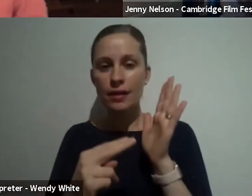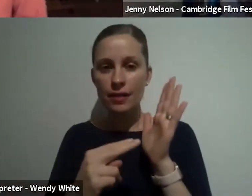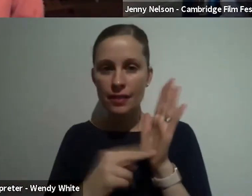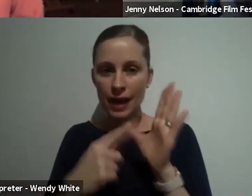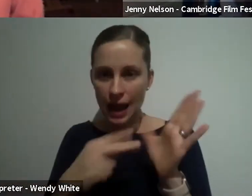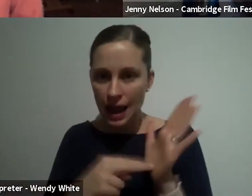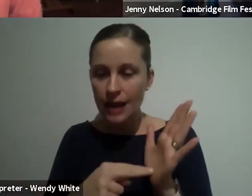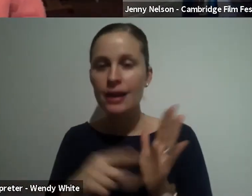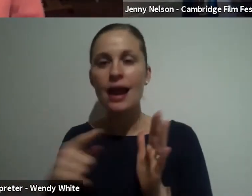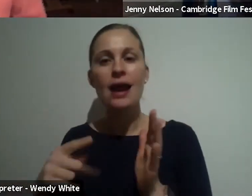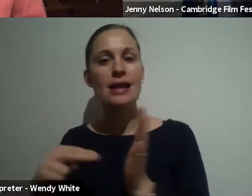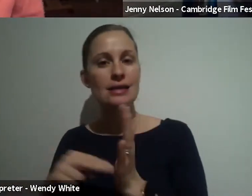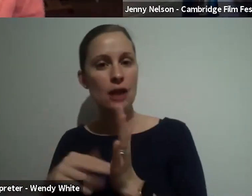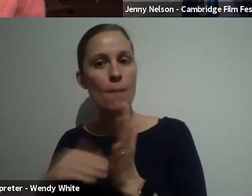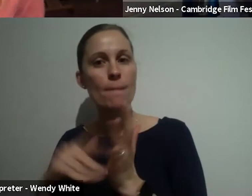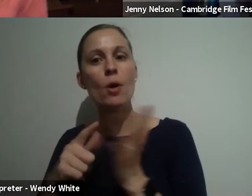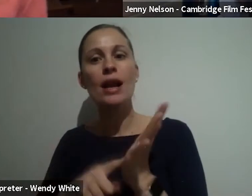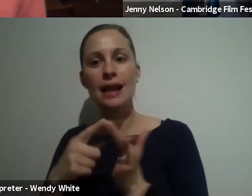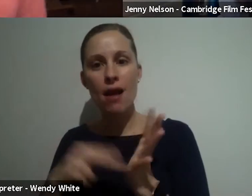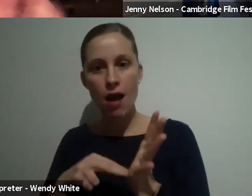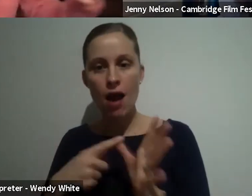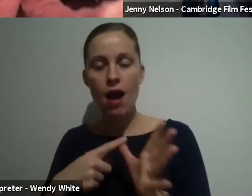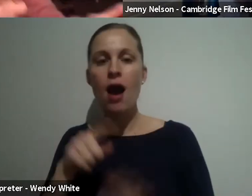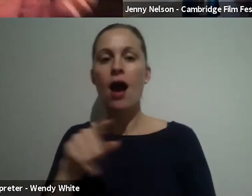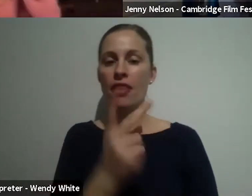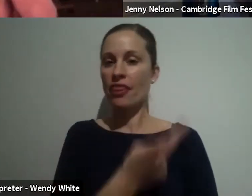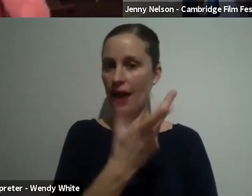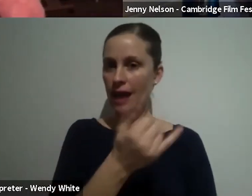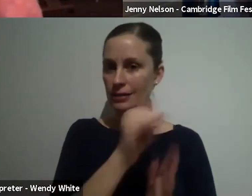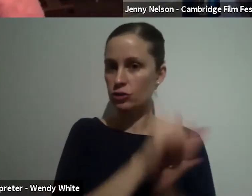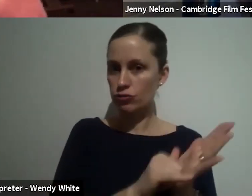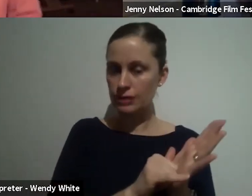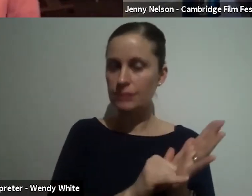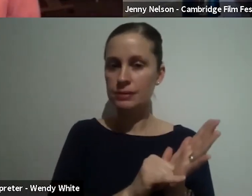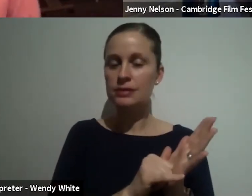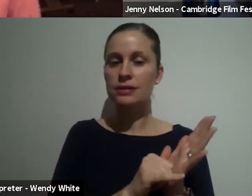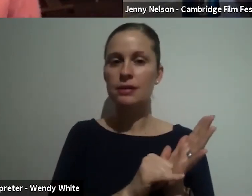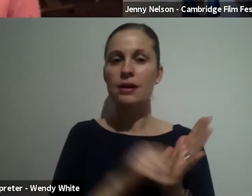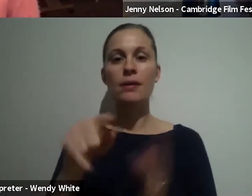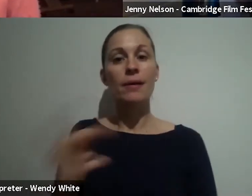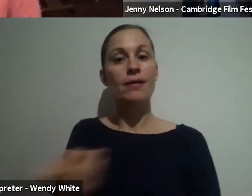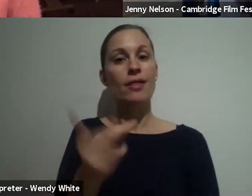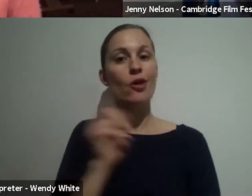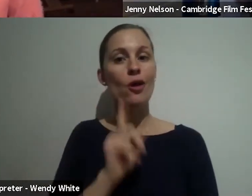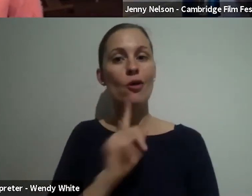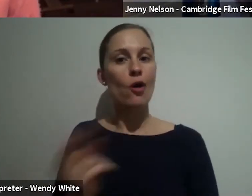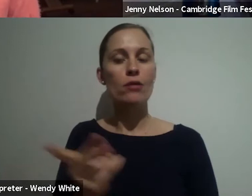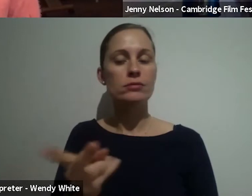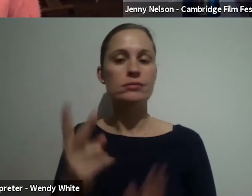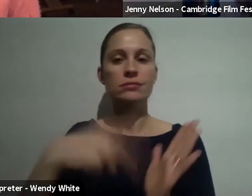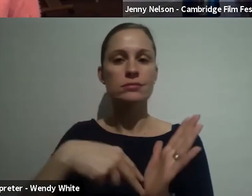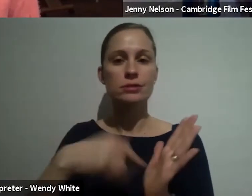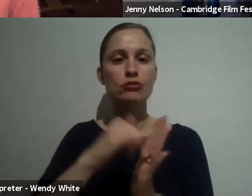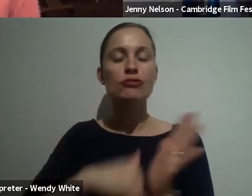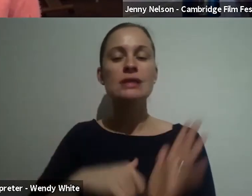Molina, they did have the script and they read it, and I talked with them about it, but the girls didn't read it because